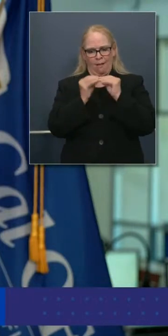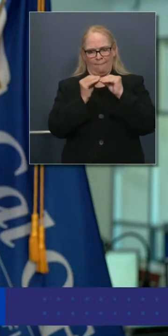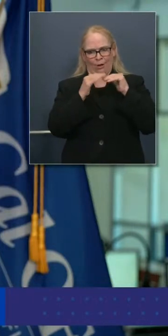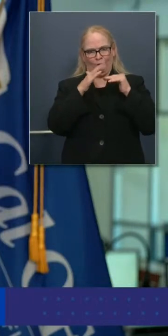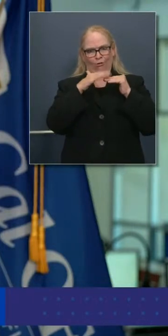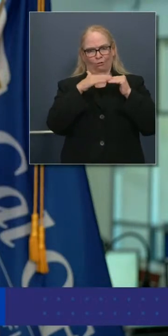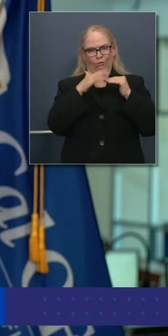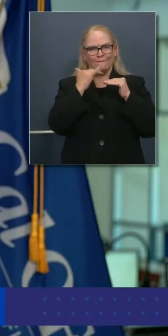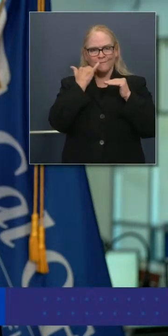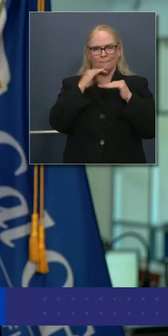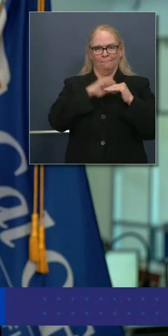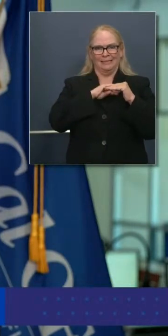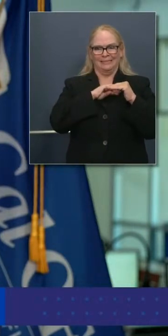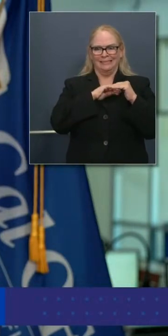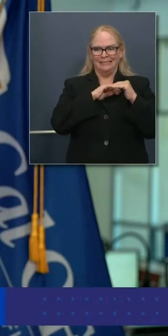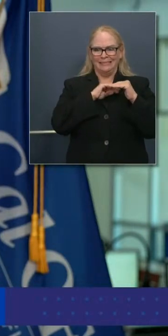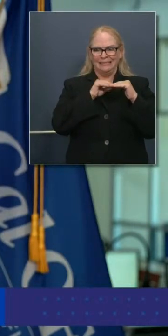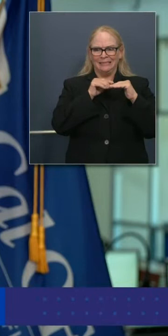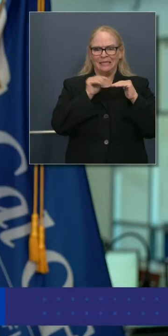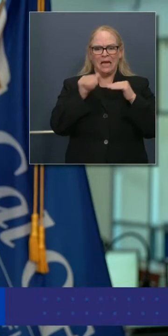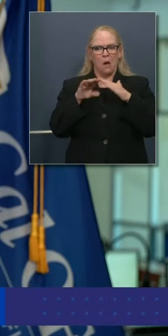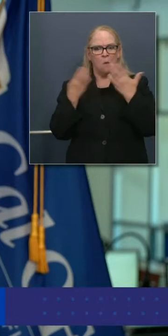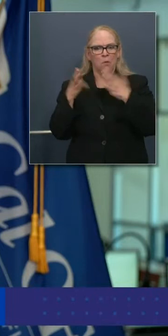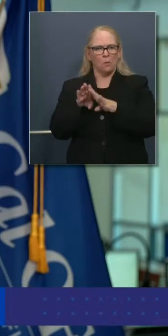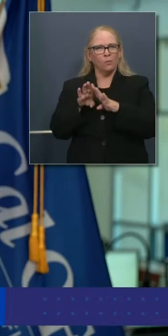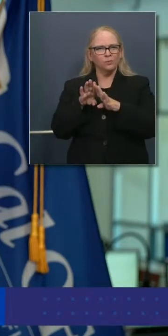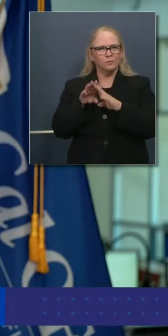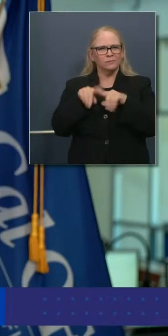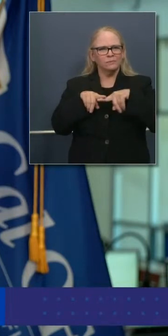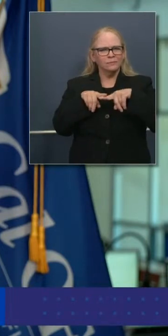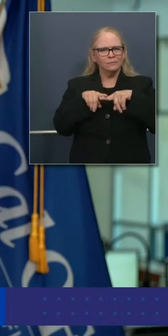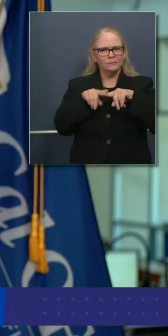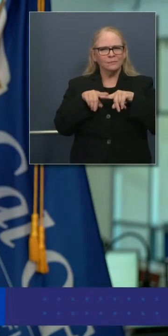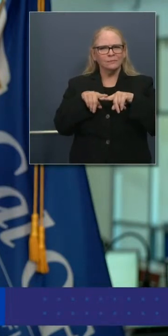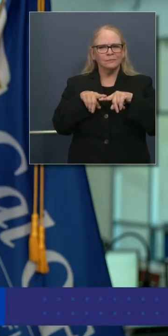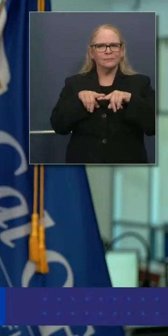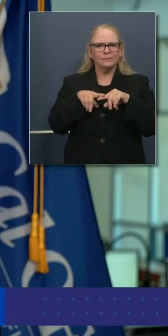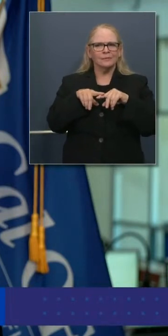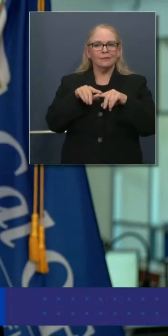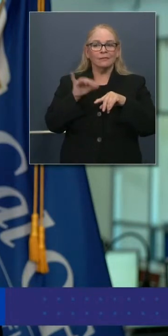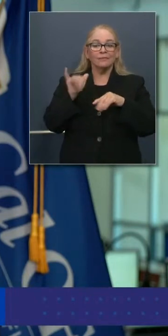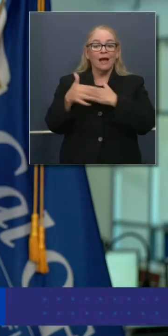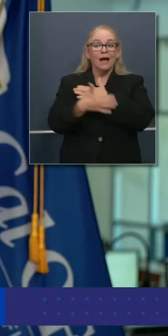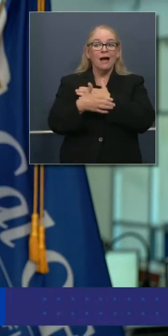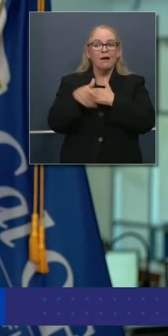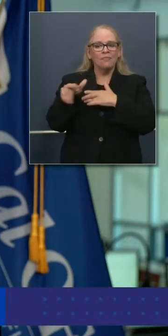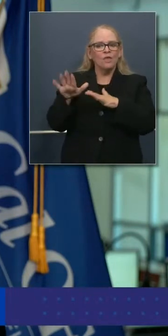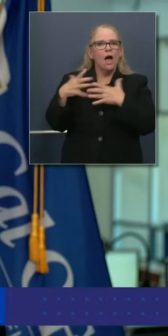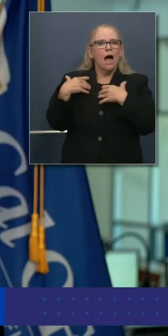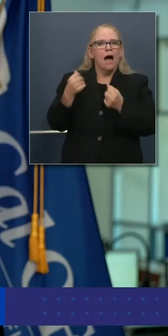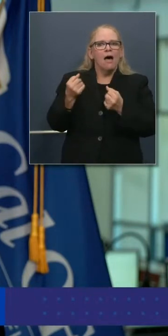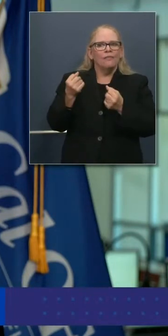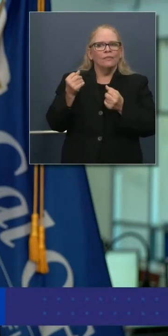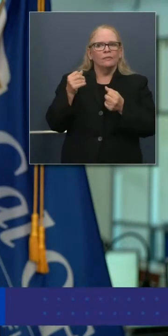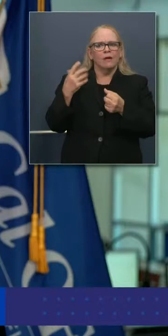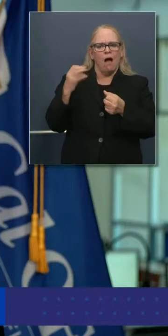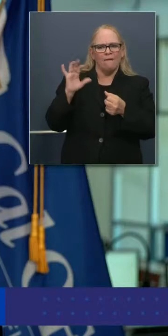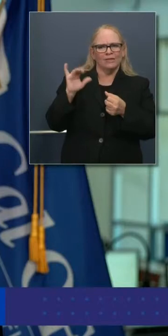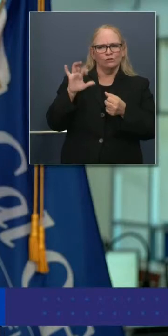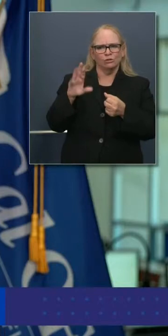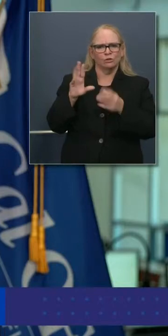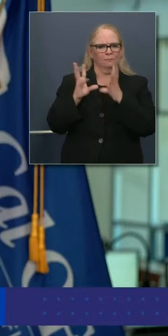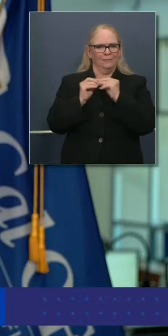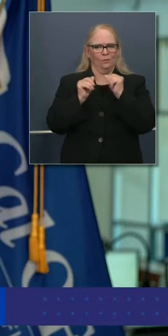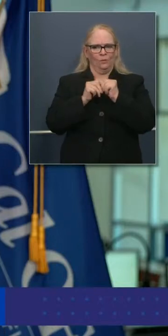school district and the county health officer and the public health leaders there to make the decision as to whether that